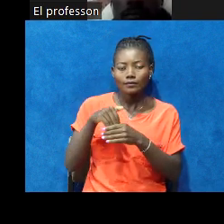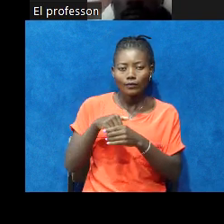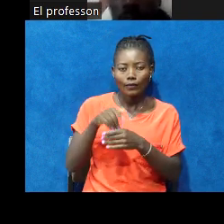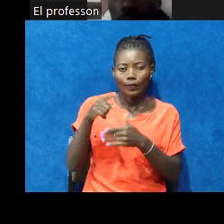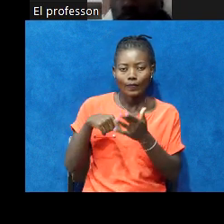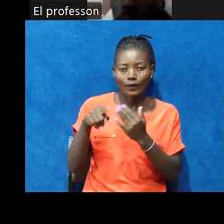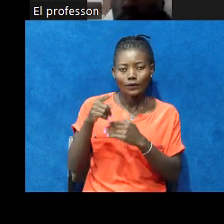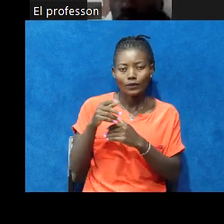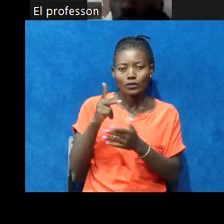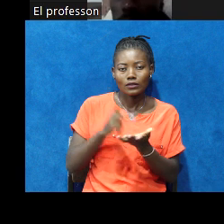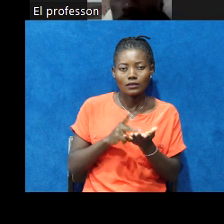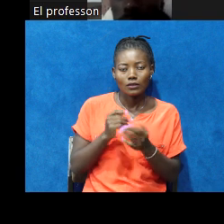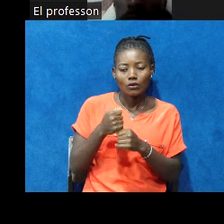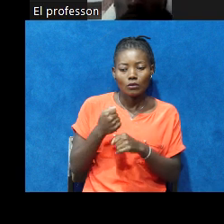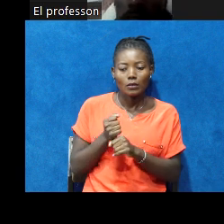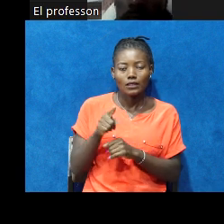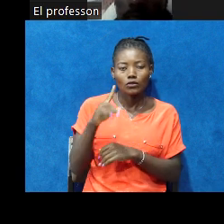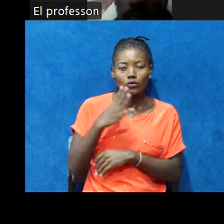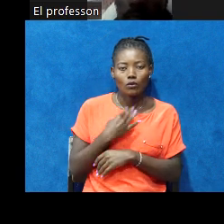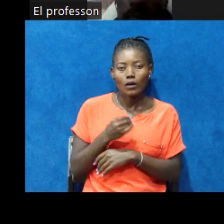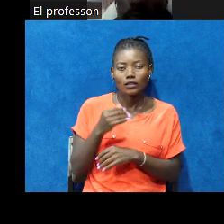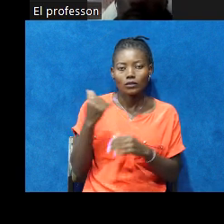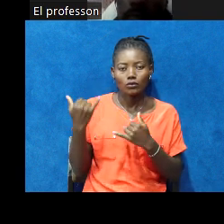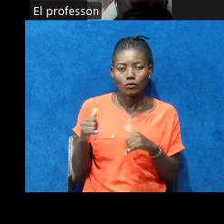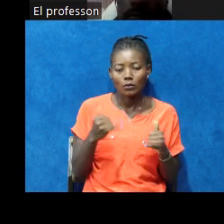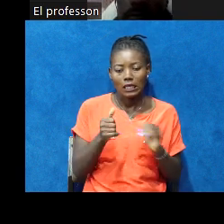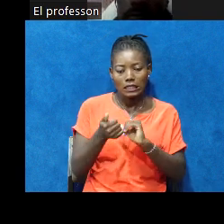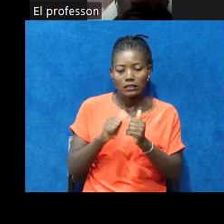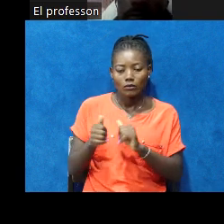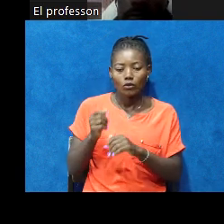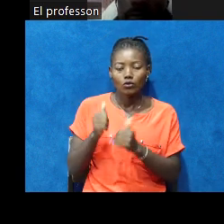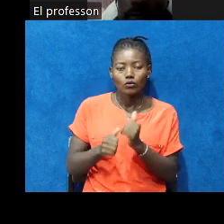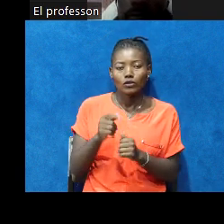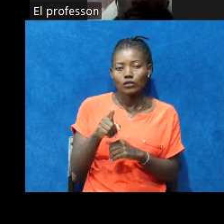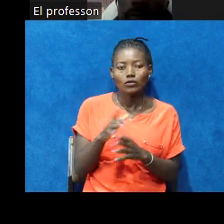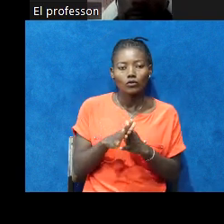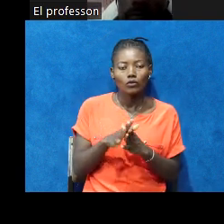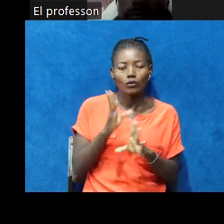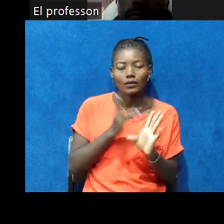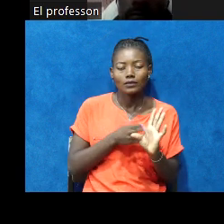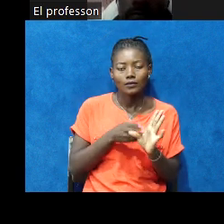you, what makes you want to play the sport that you're playing?